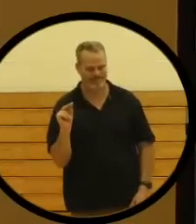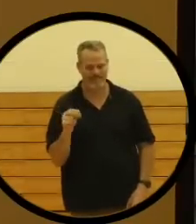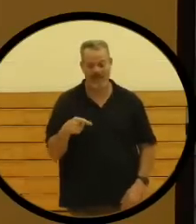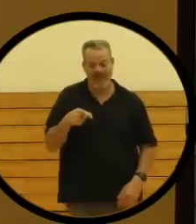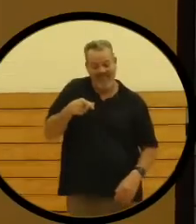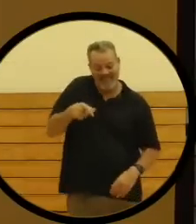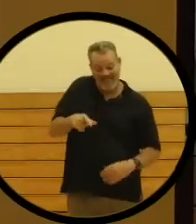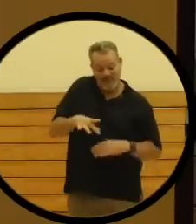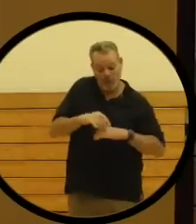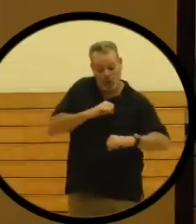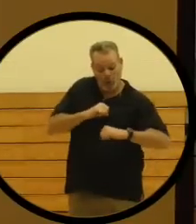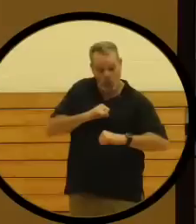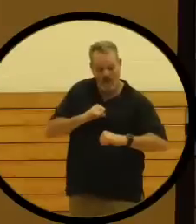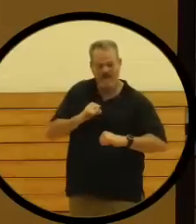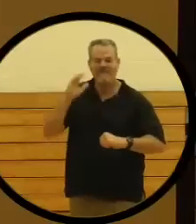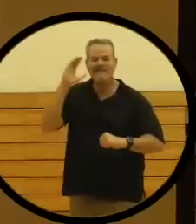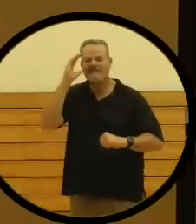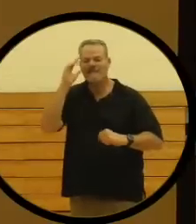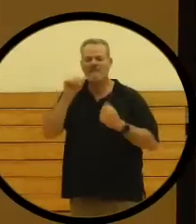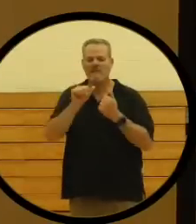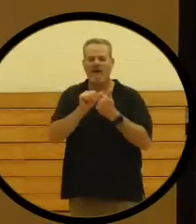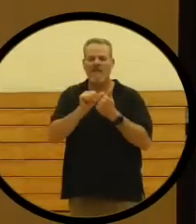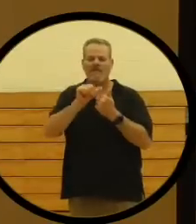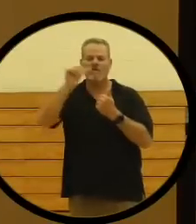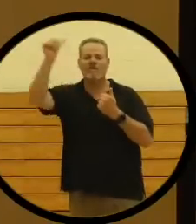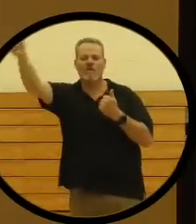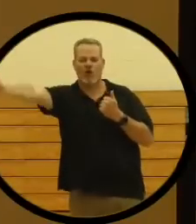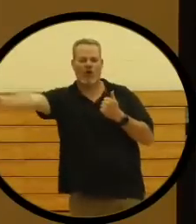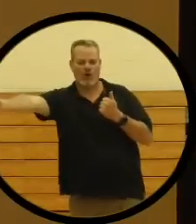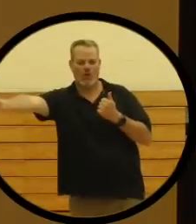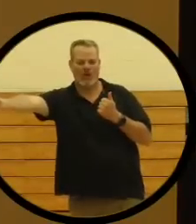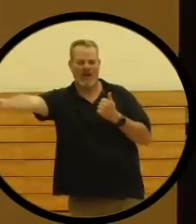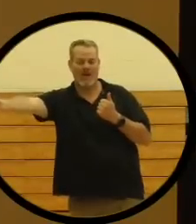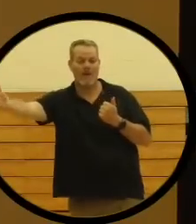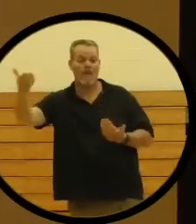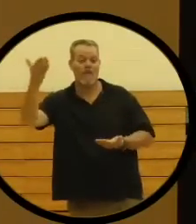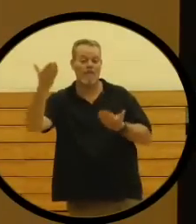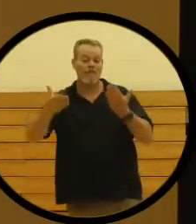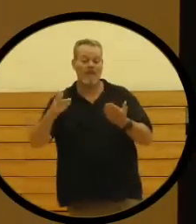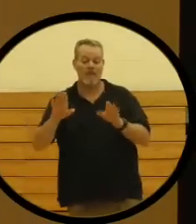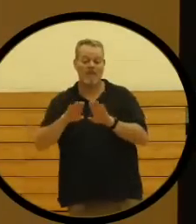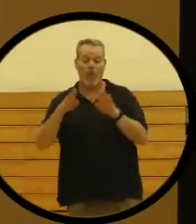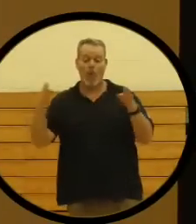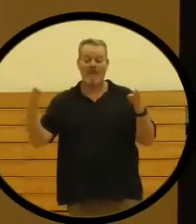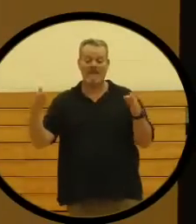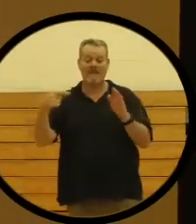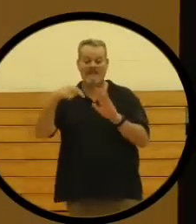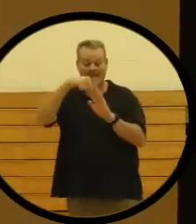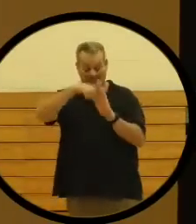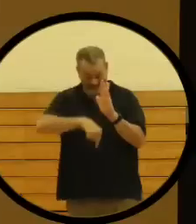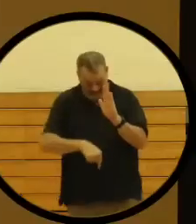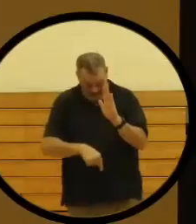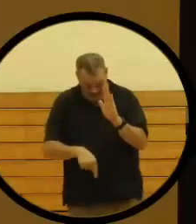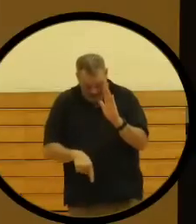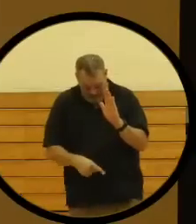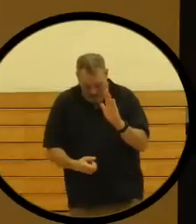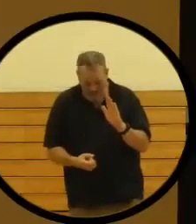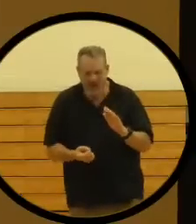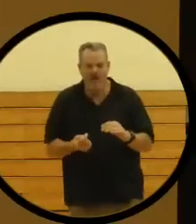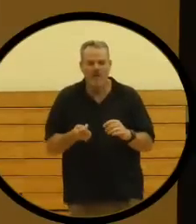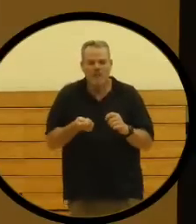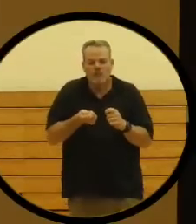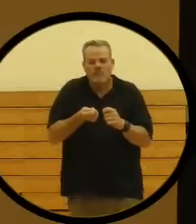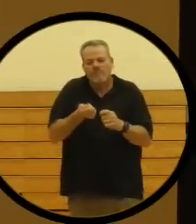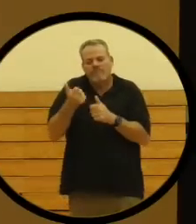actually seems to, it was further away from the summit. It may have opened up a little space deep within the volcano. It seems to have relieved a little bit